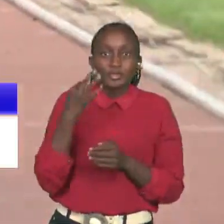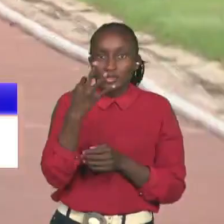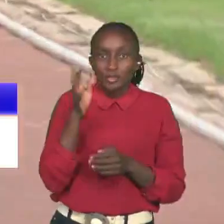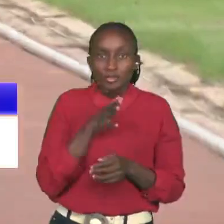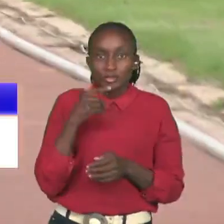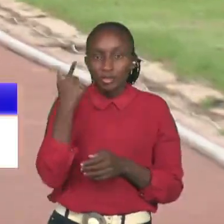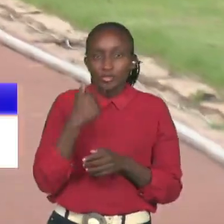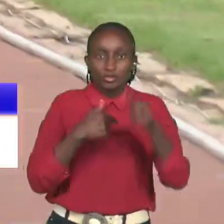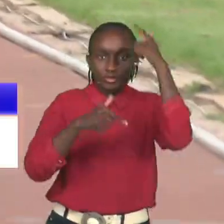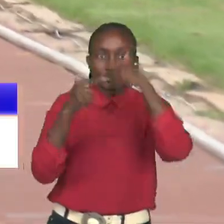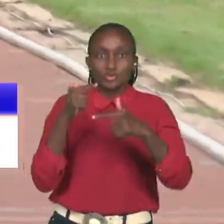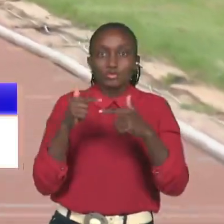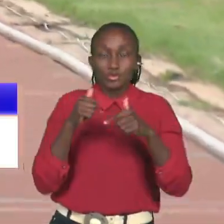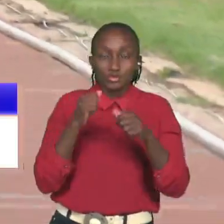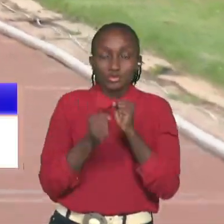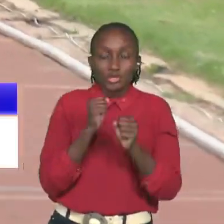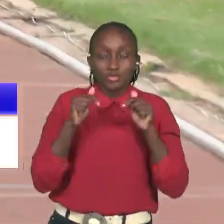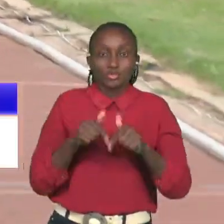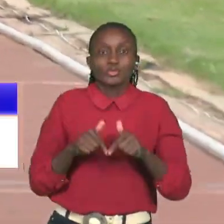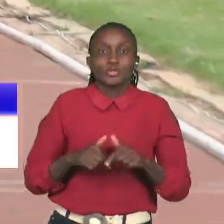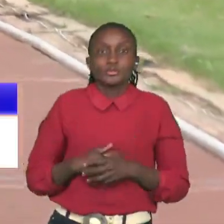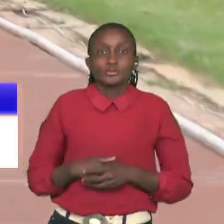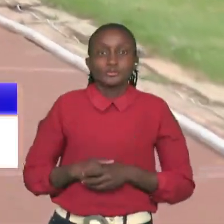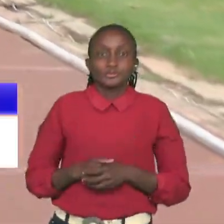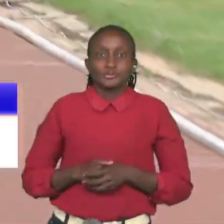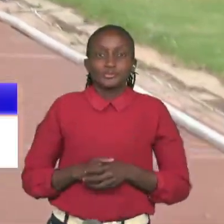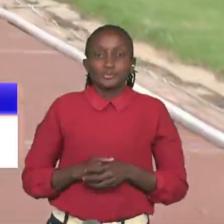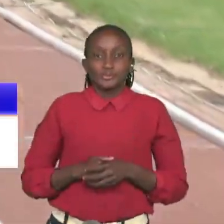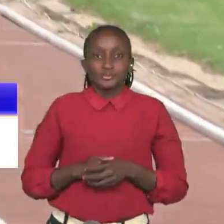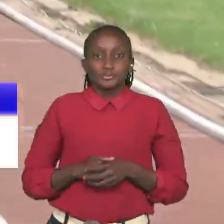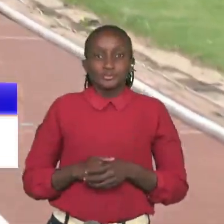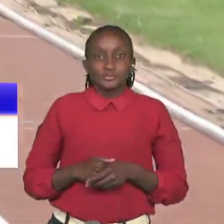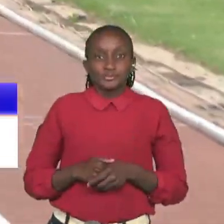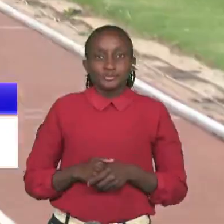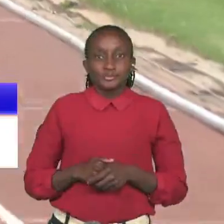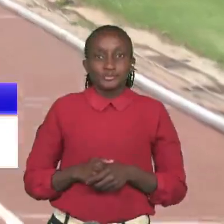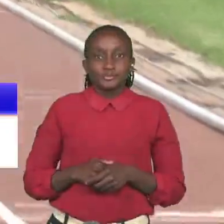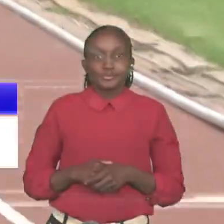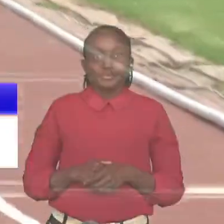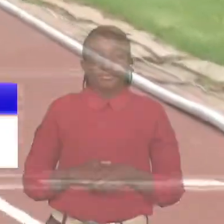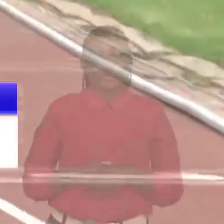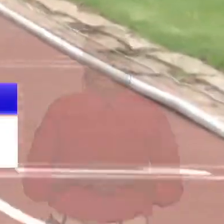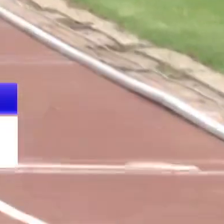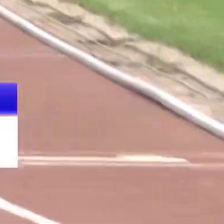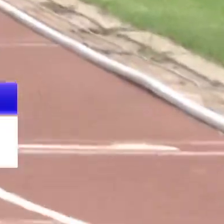steeplechase final today at 9:50 p.m. We are the winners here.